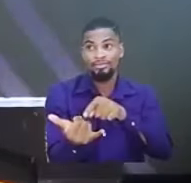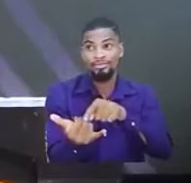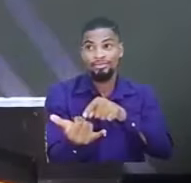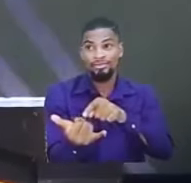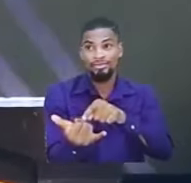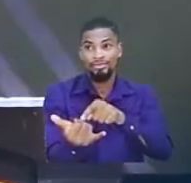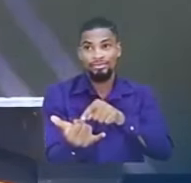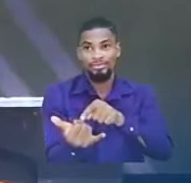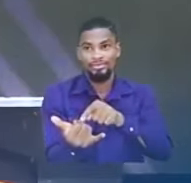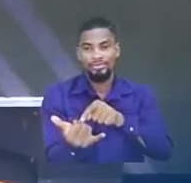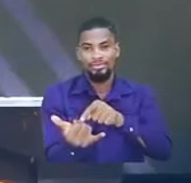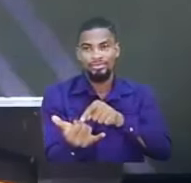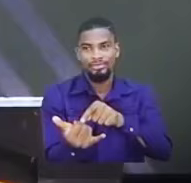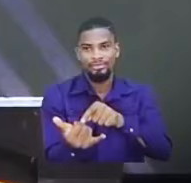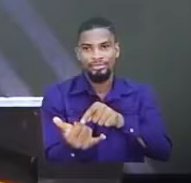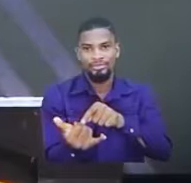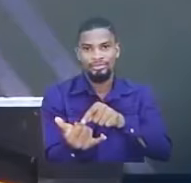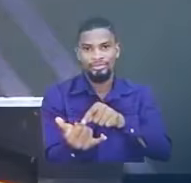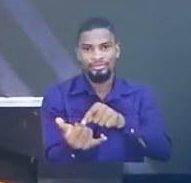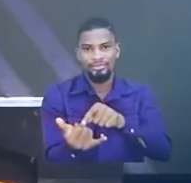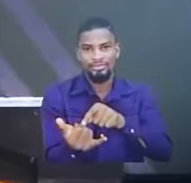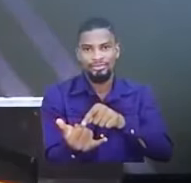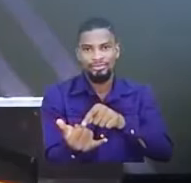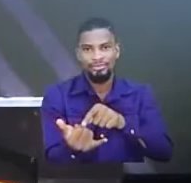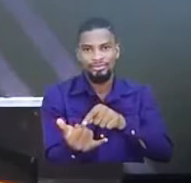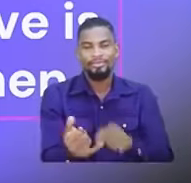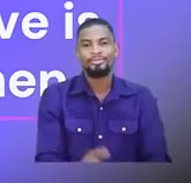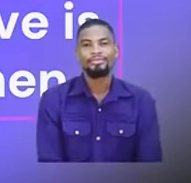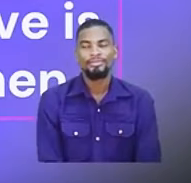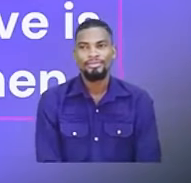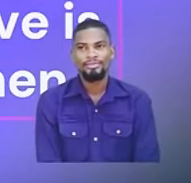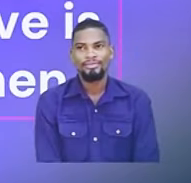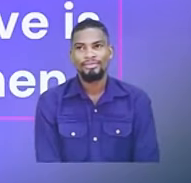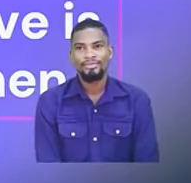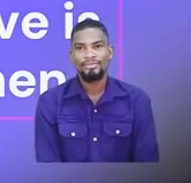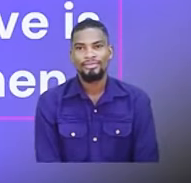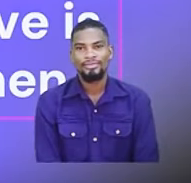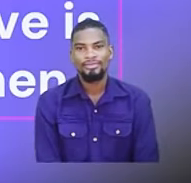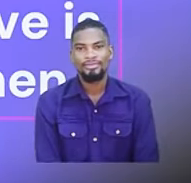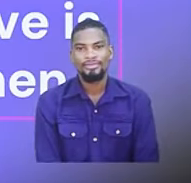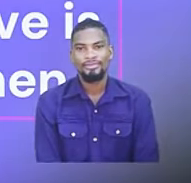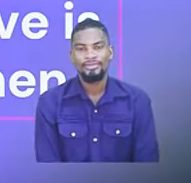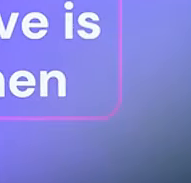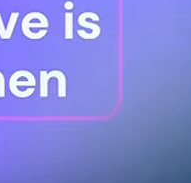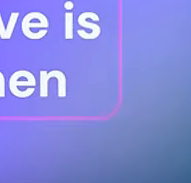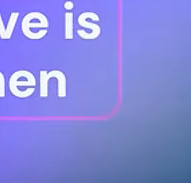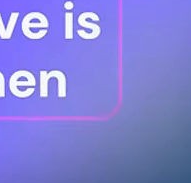Love is then. Let's wait. Let's wait.